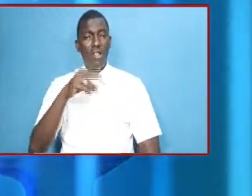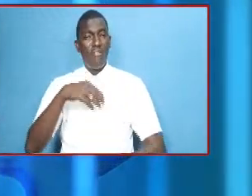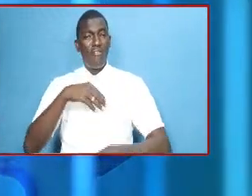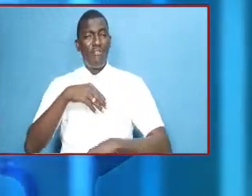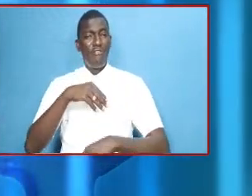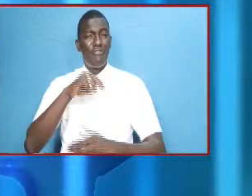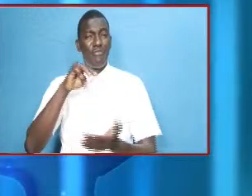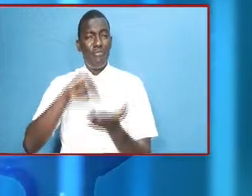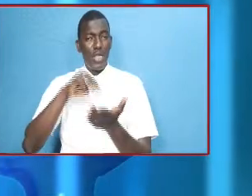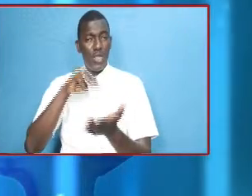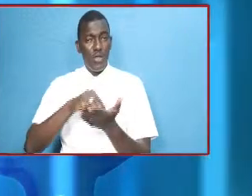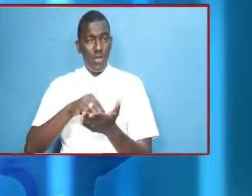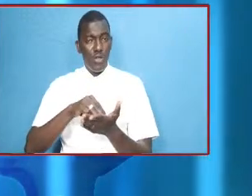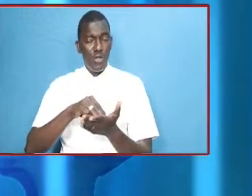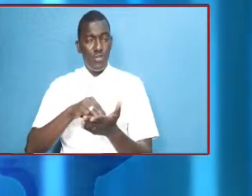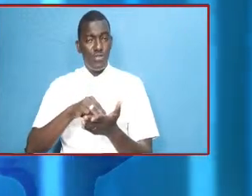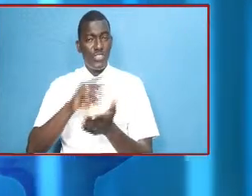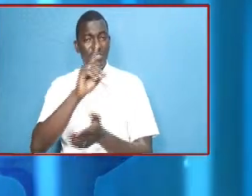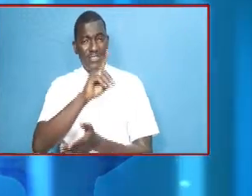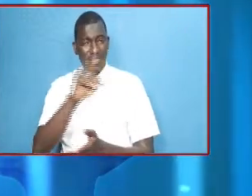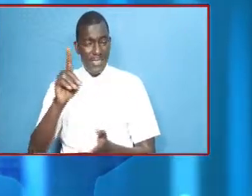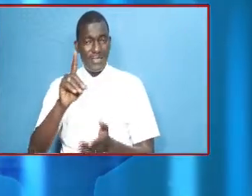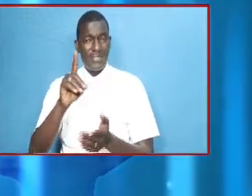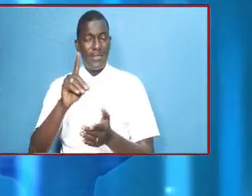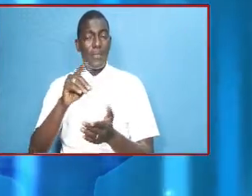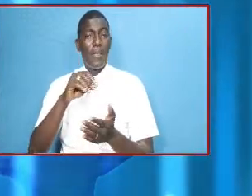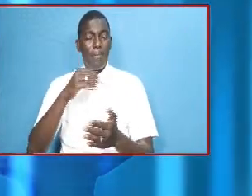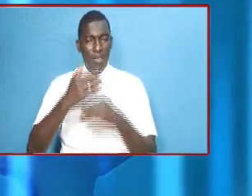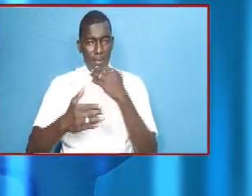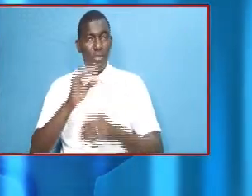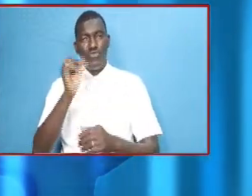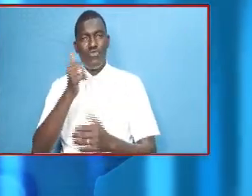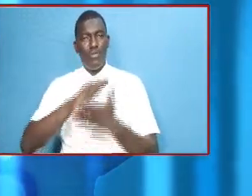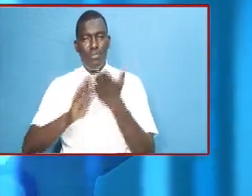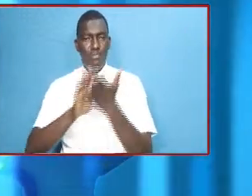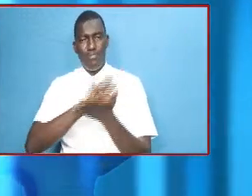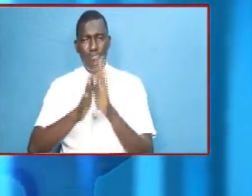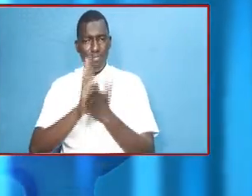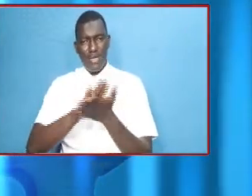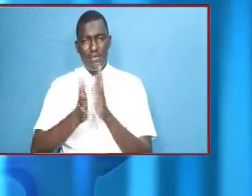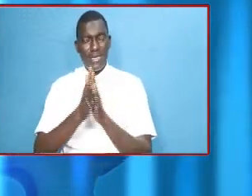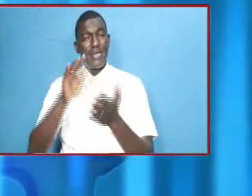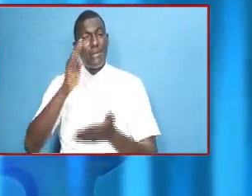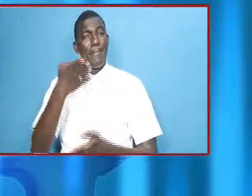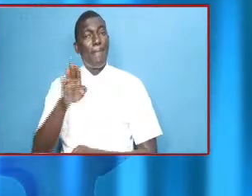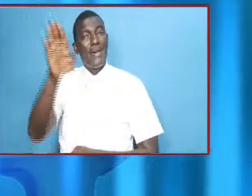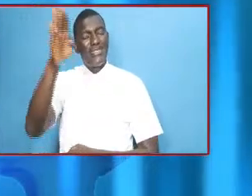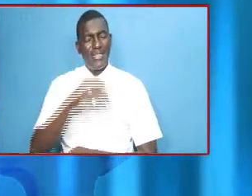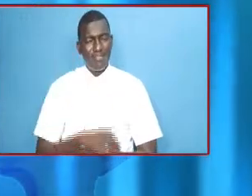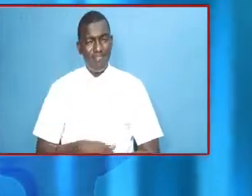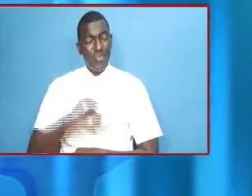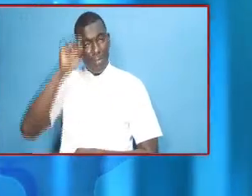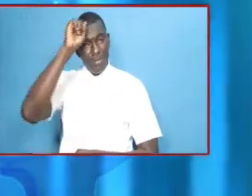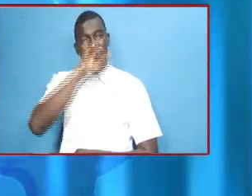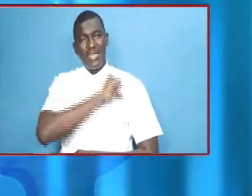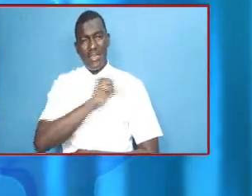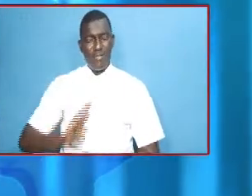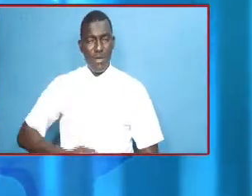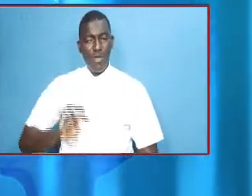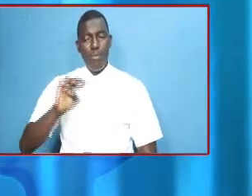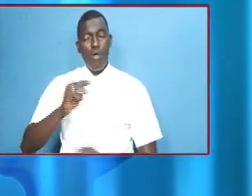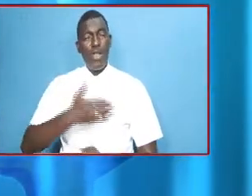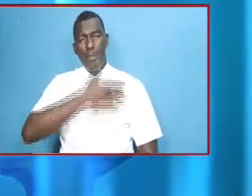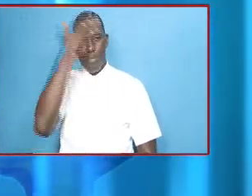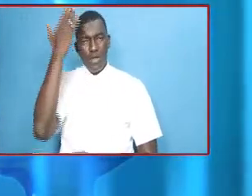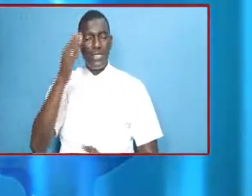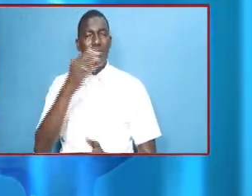market to replace the structure destroyed by fire in 2020. President Adama Barrow on Monday morning departed Banjul